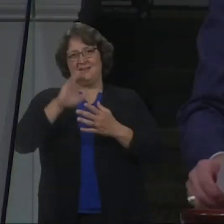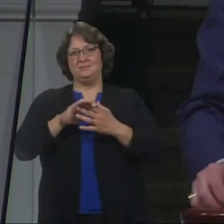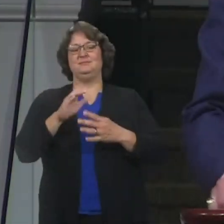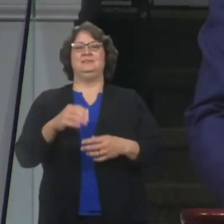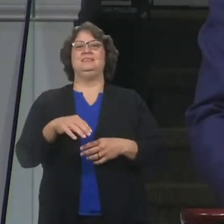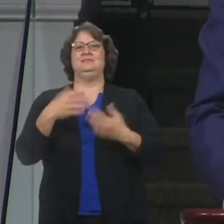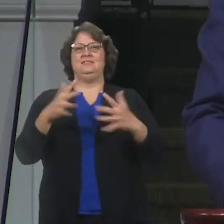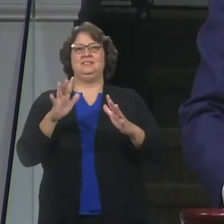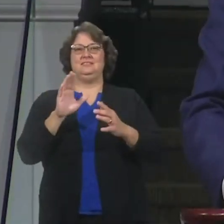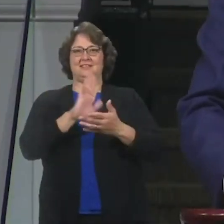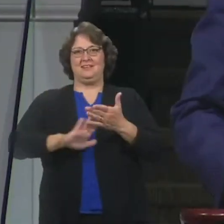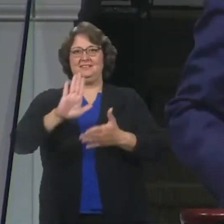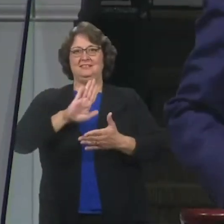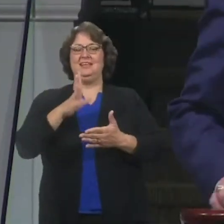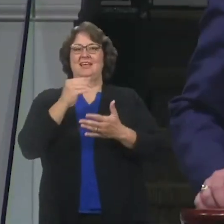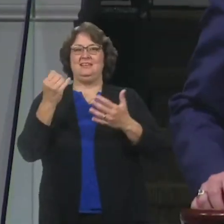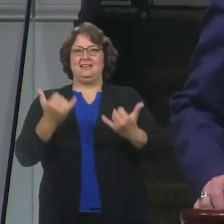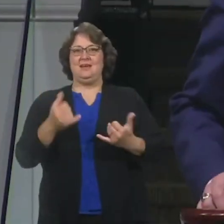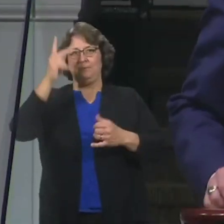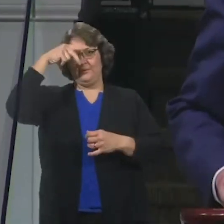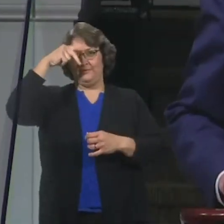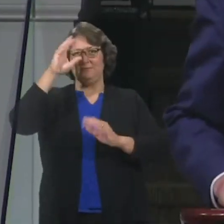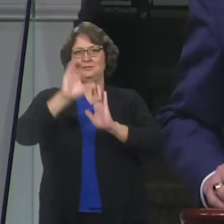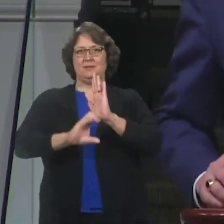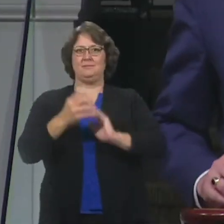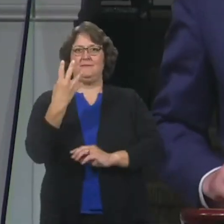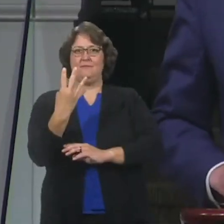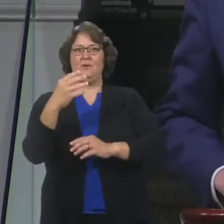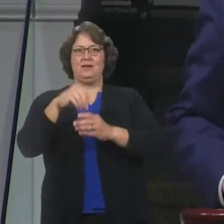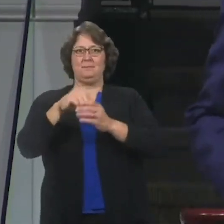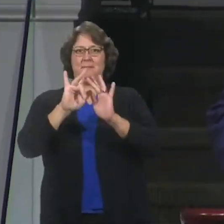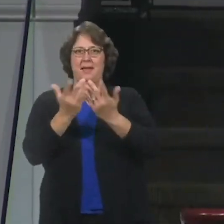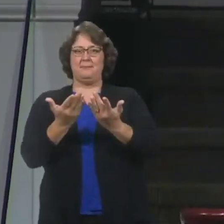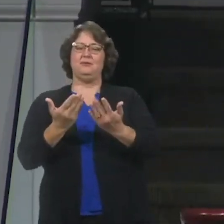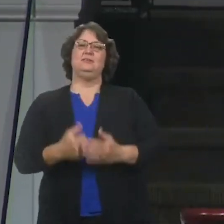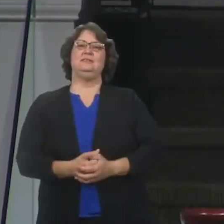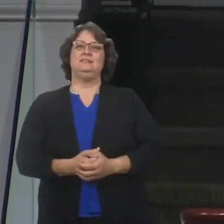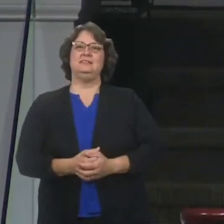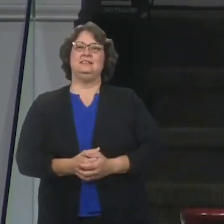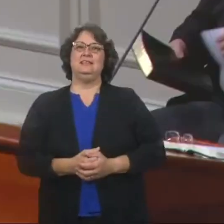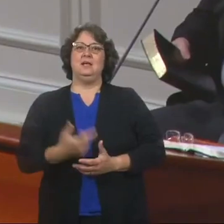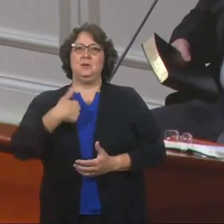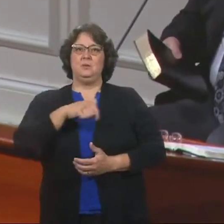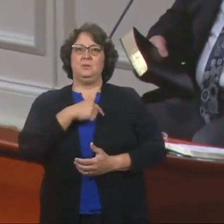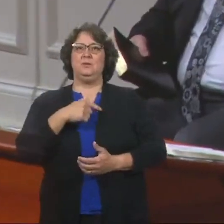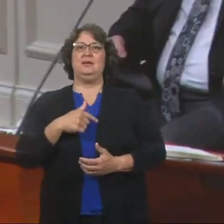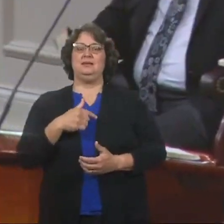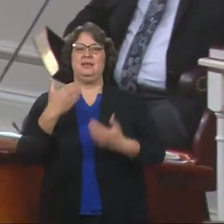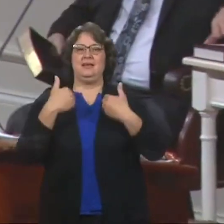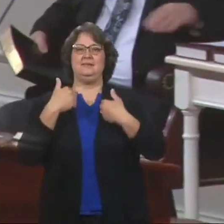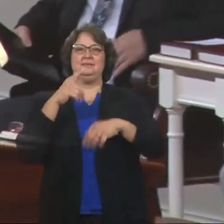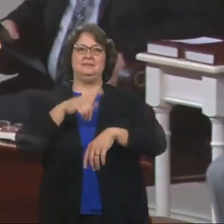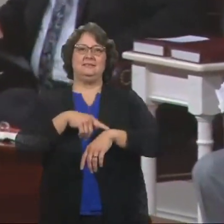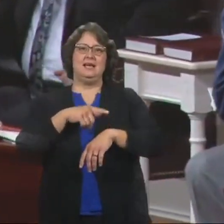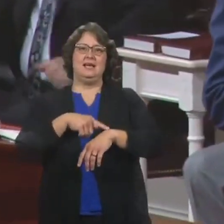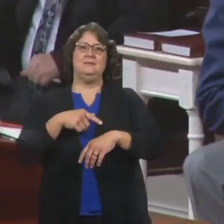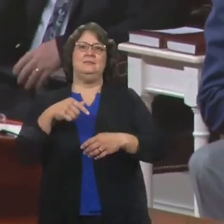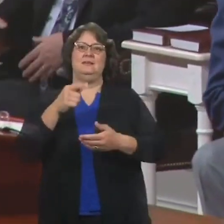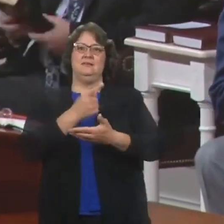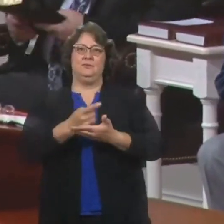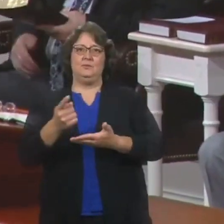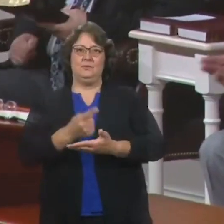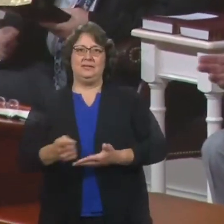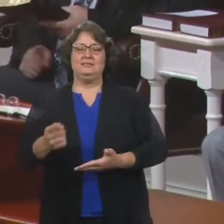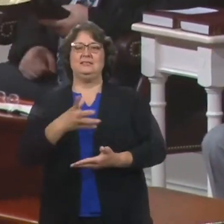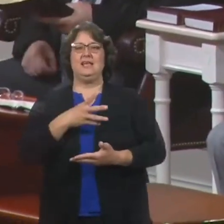All right, Proverbs chapter 4 in your Bibles, if you would, please. Proverbs chapter 4. We've taken a little bit of time in the last several weeks in talking about